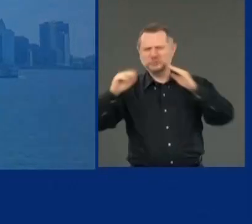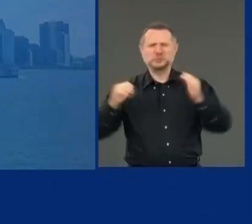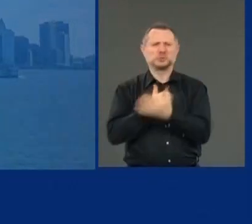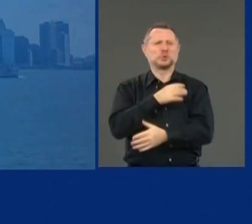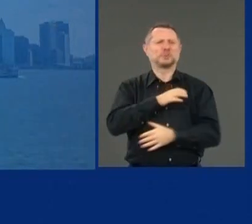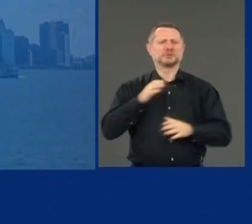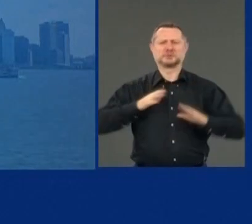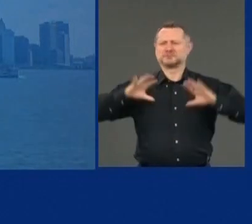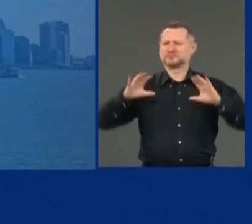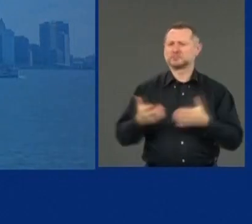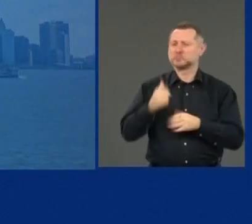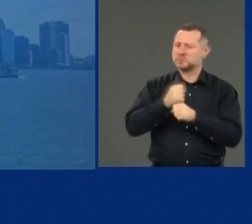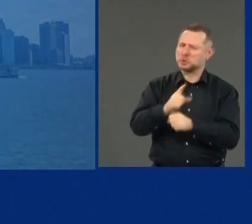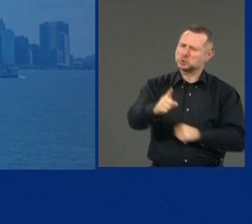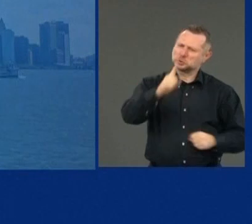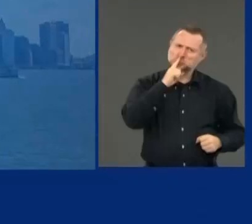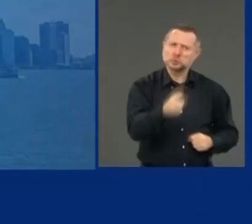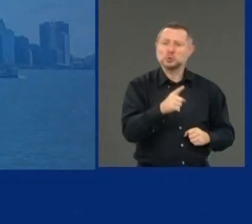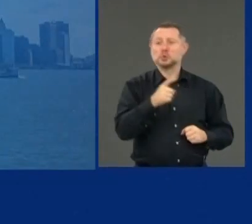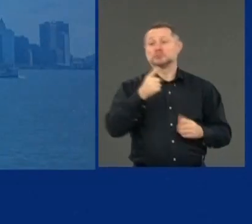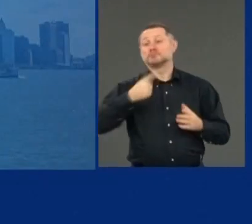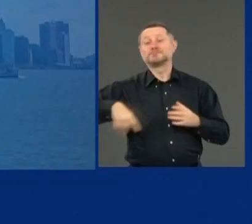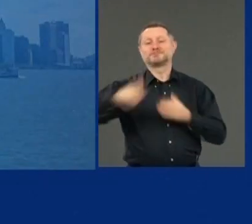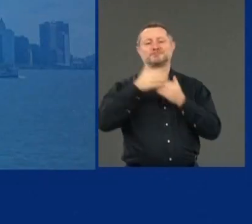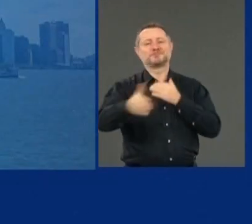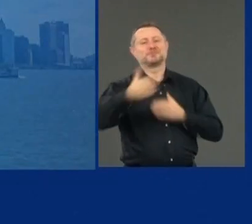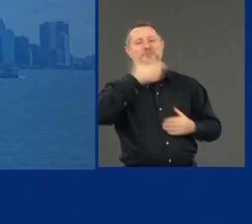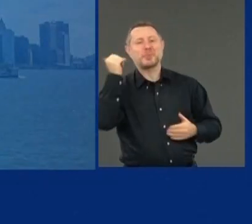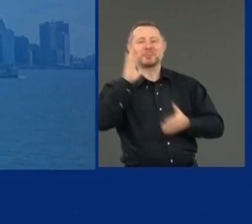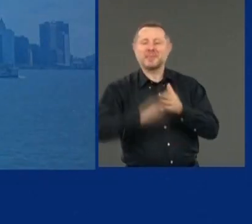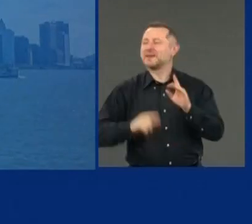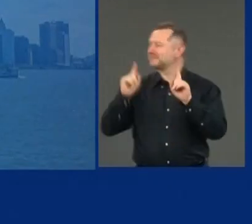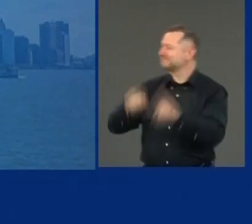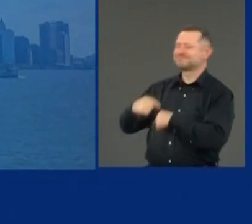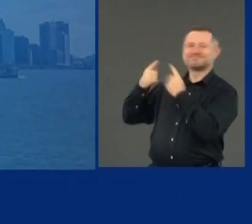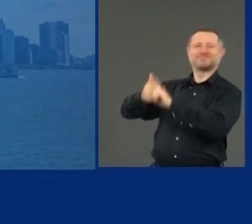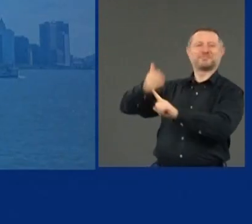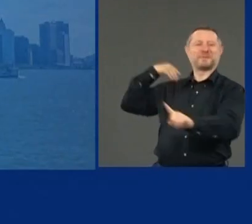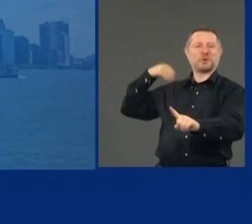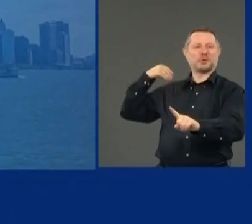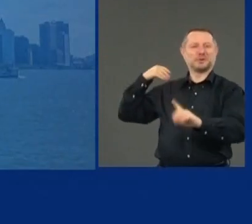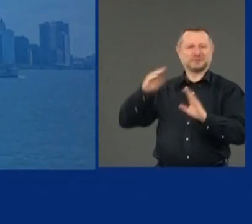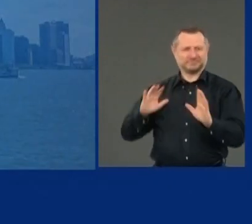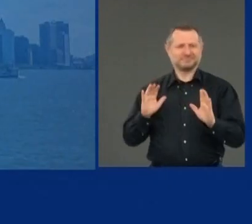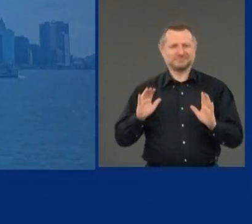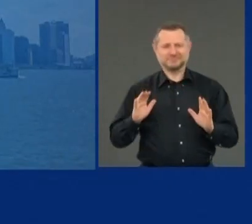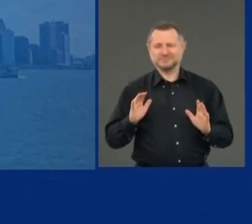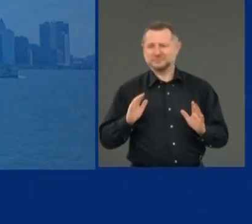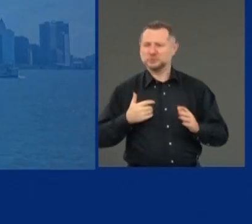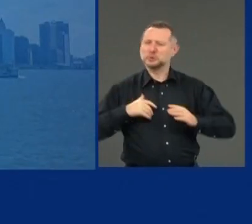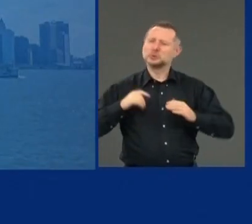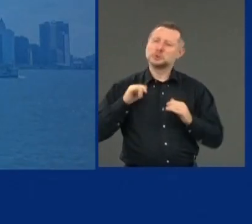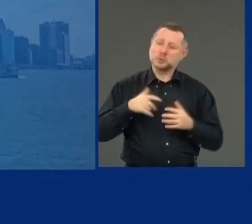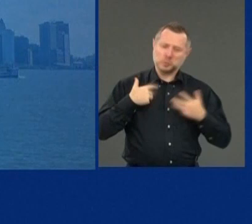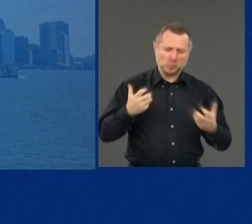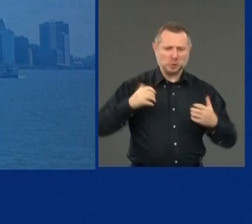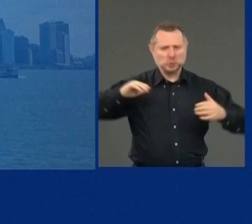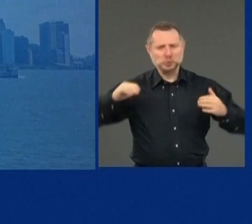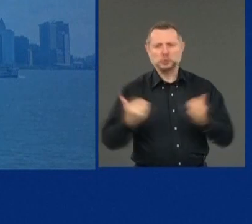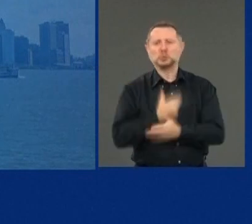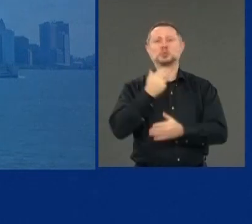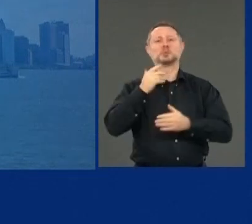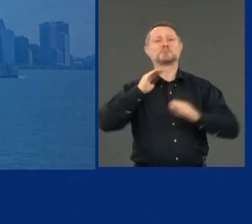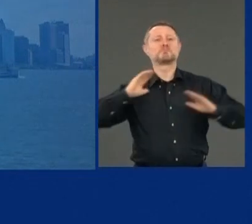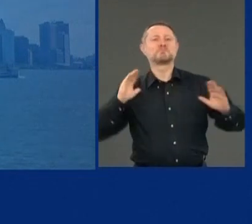make sure that we're better for what we've gone through. And start preparing for a new chapter in